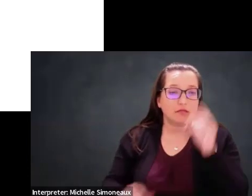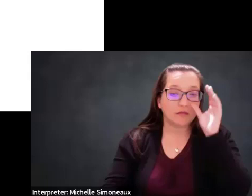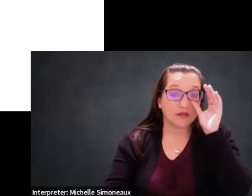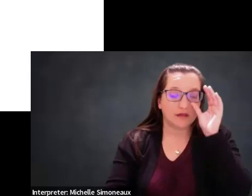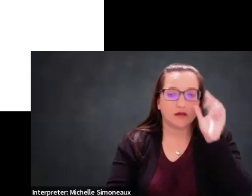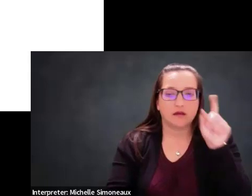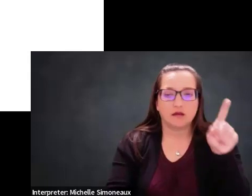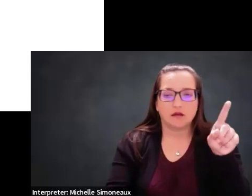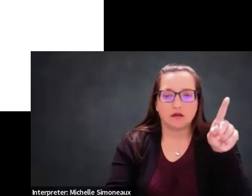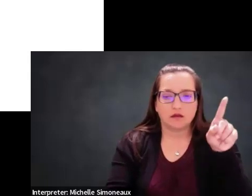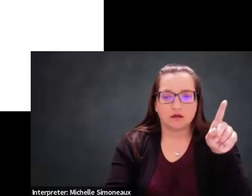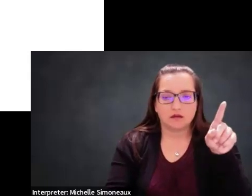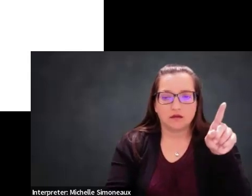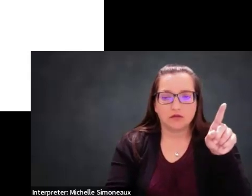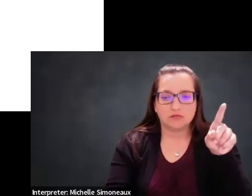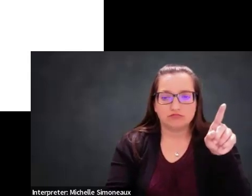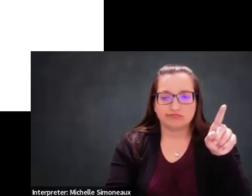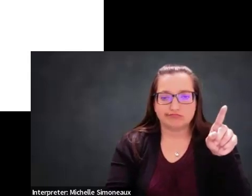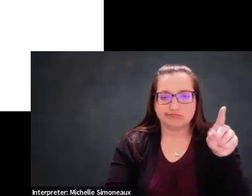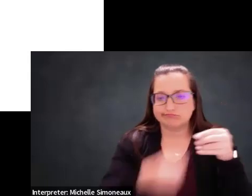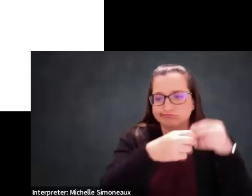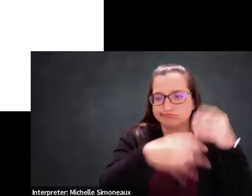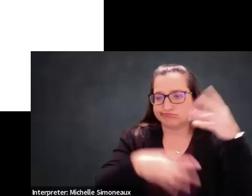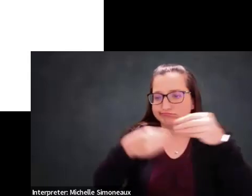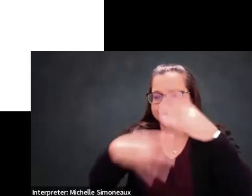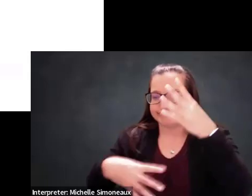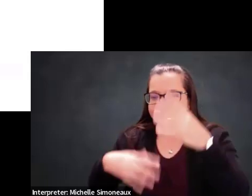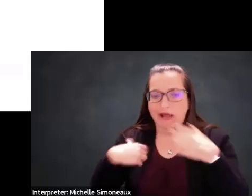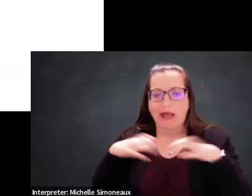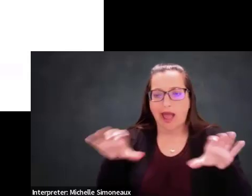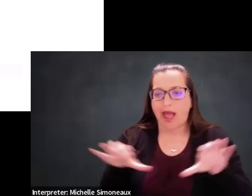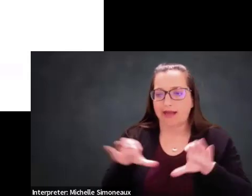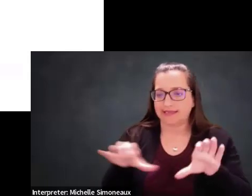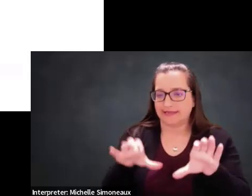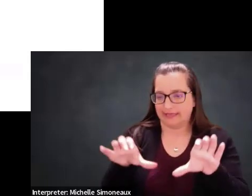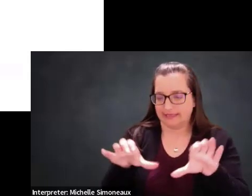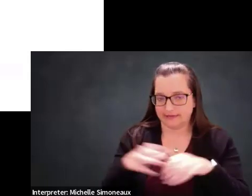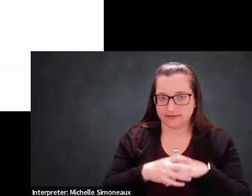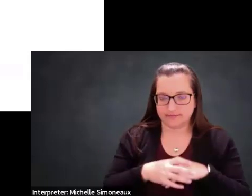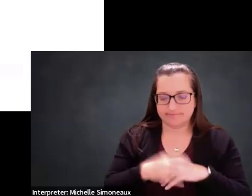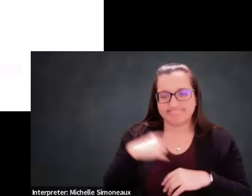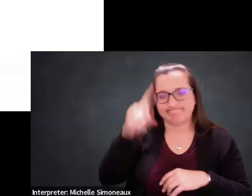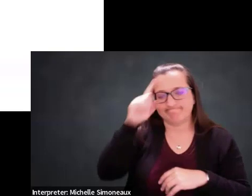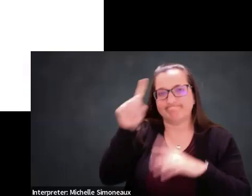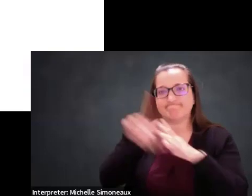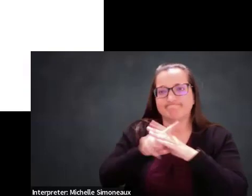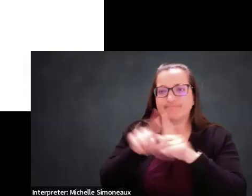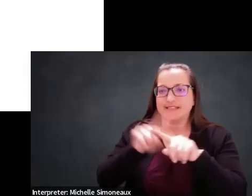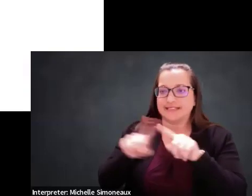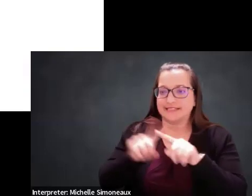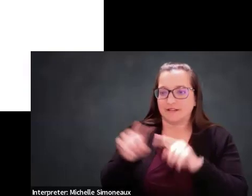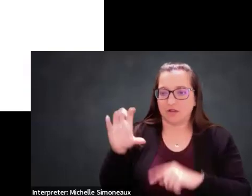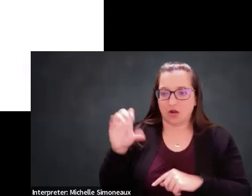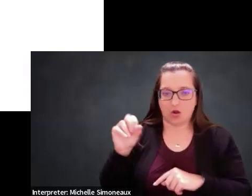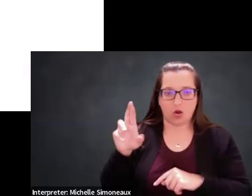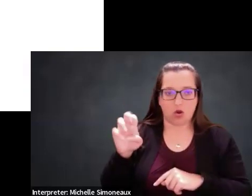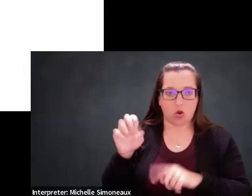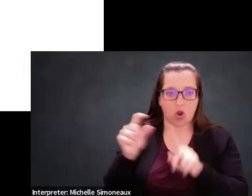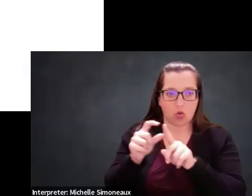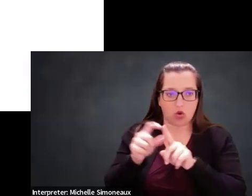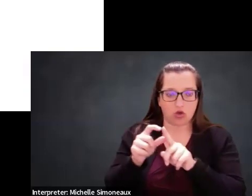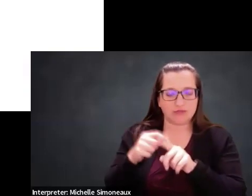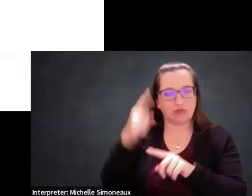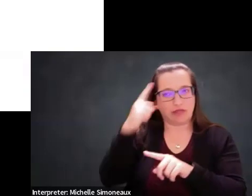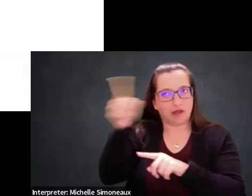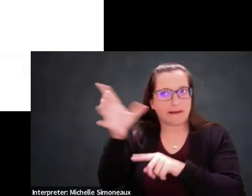So these are activities. So whenever, um, I'm thinking of different core words that we're going to be working on, I like to send things like this at home so that